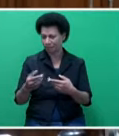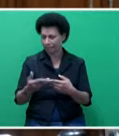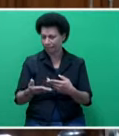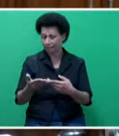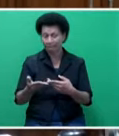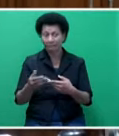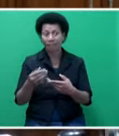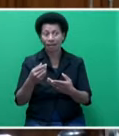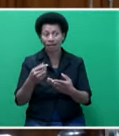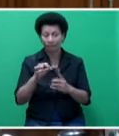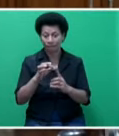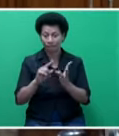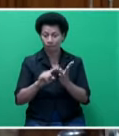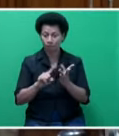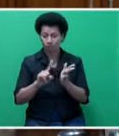for example,